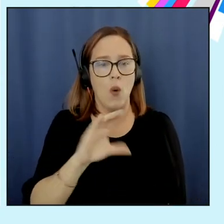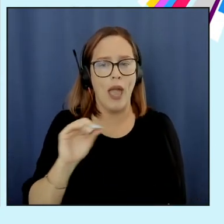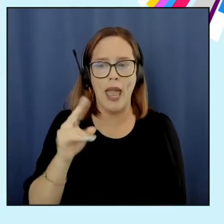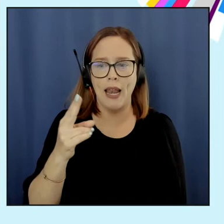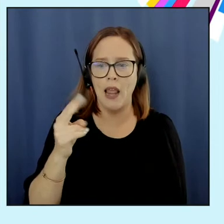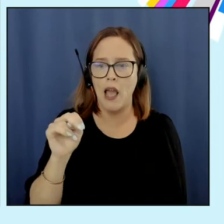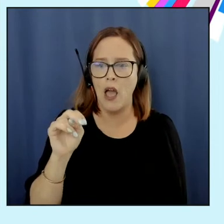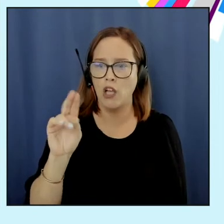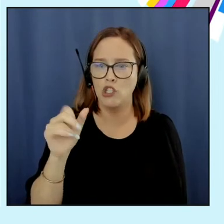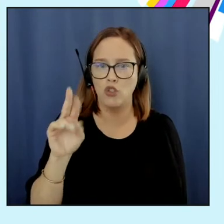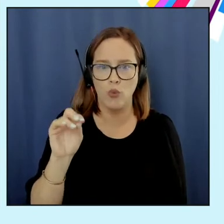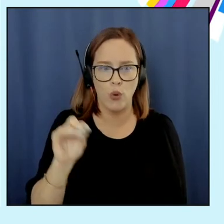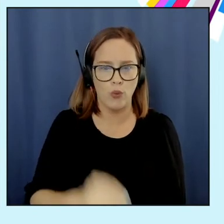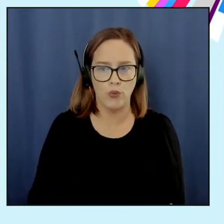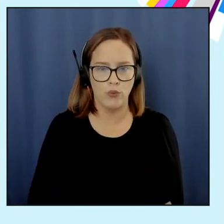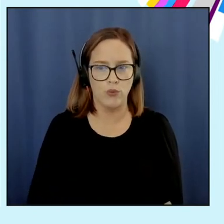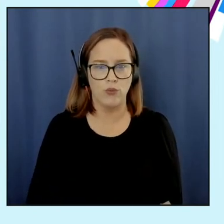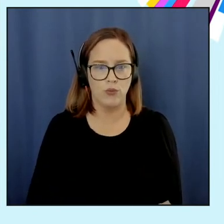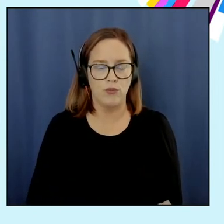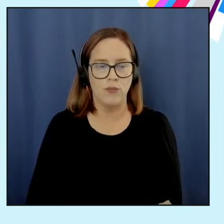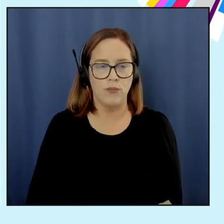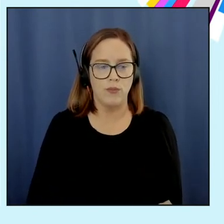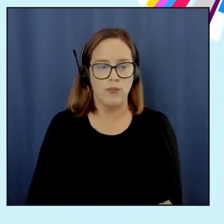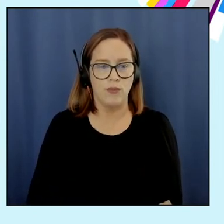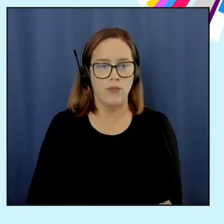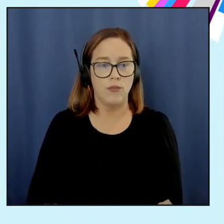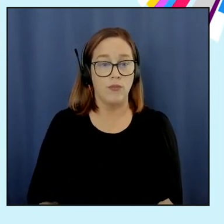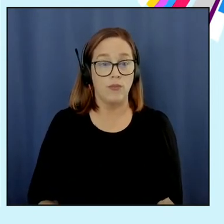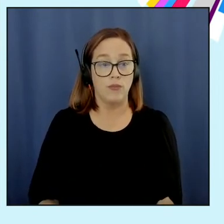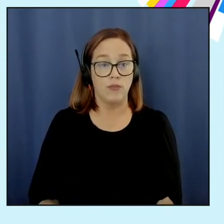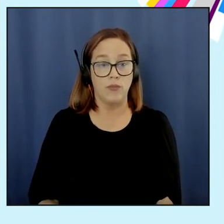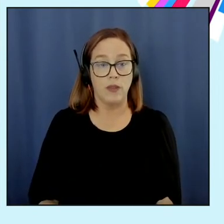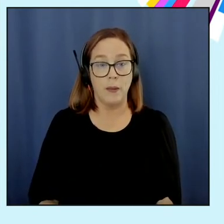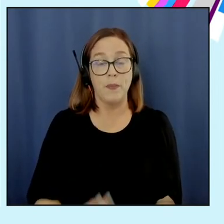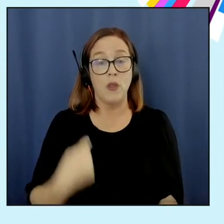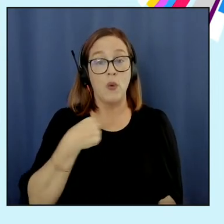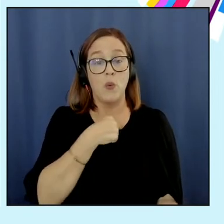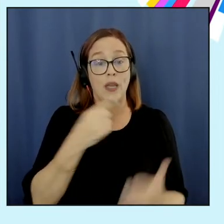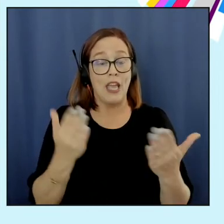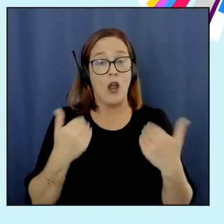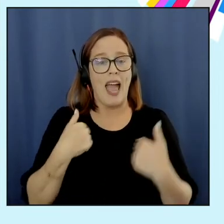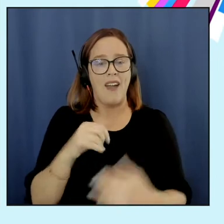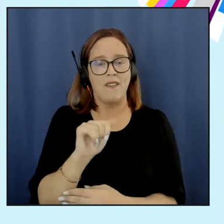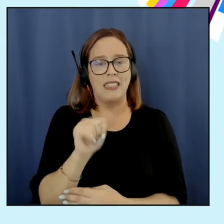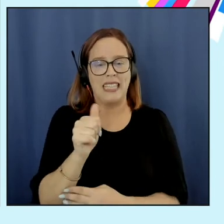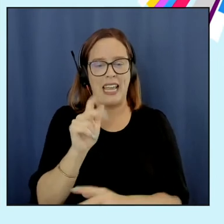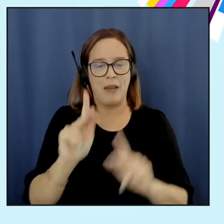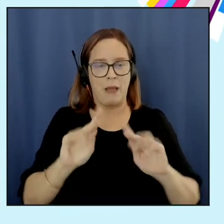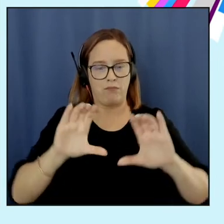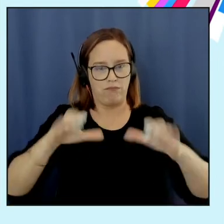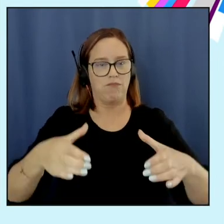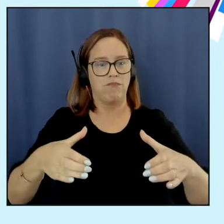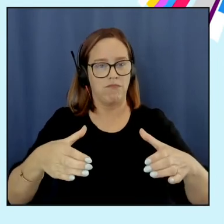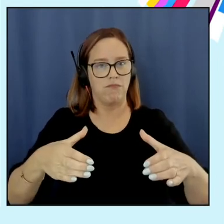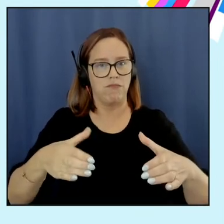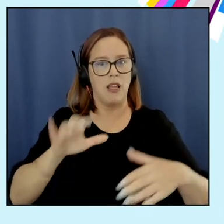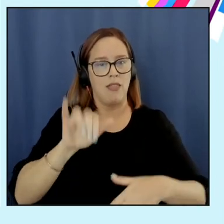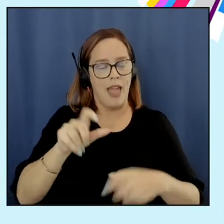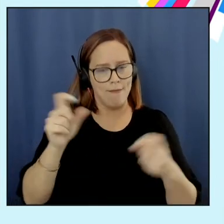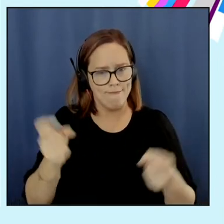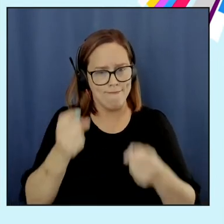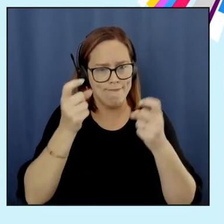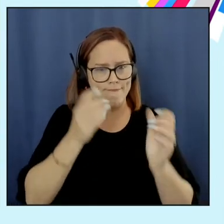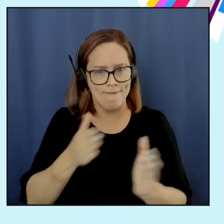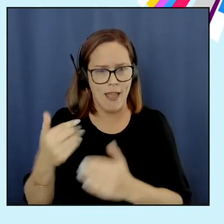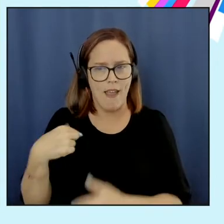In our chapter in Colombia, we consolidated a team of 10 people, established a quarterly event to educate our subsidiary,